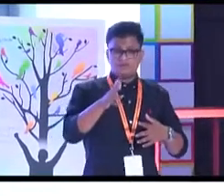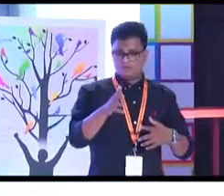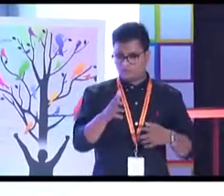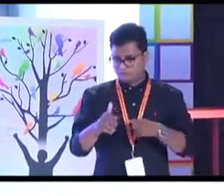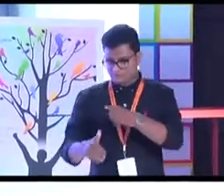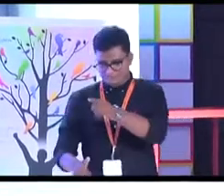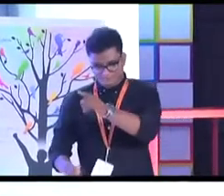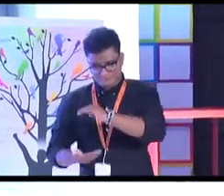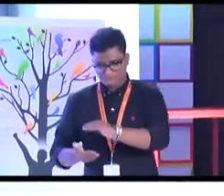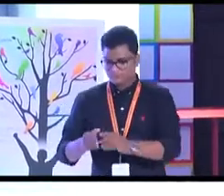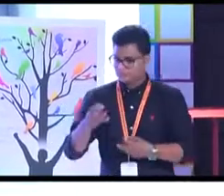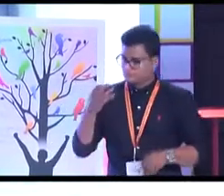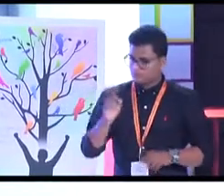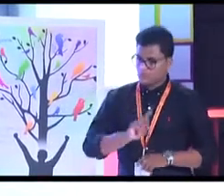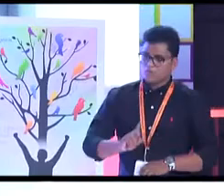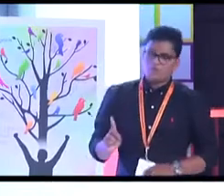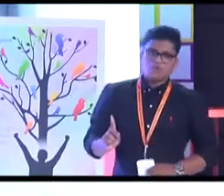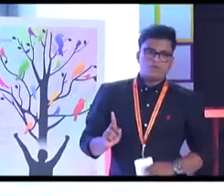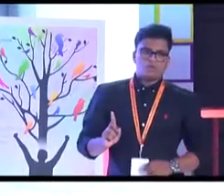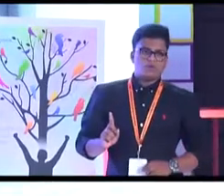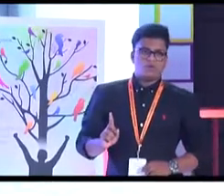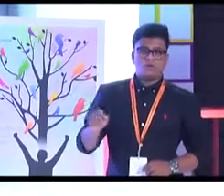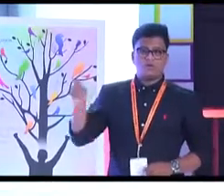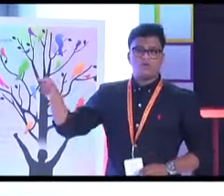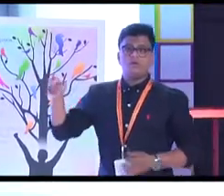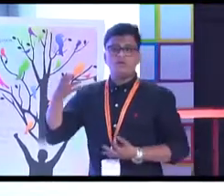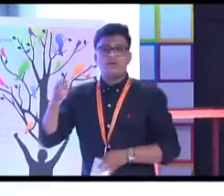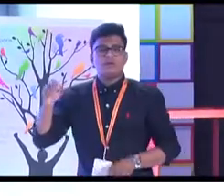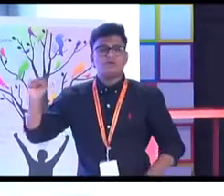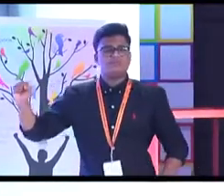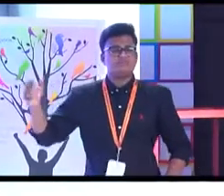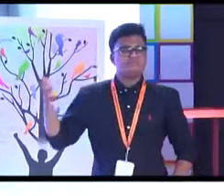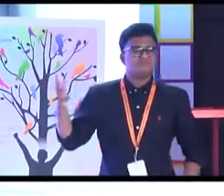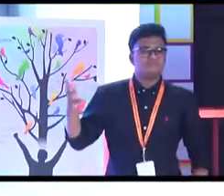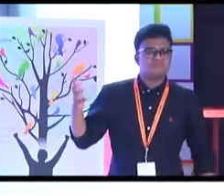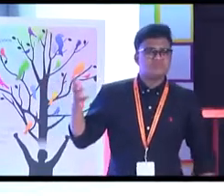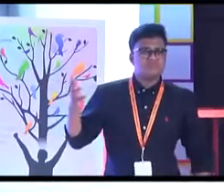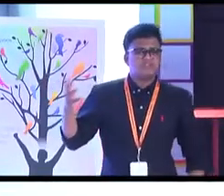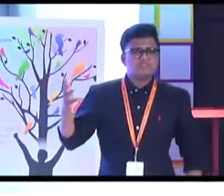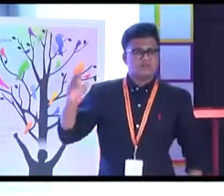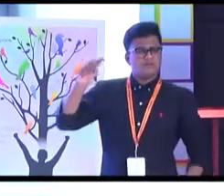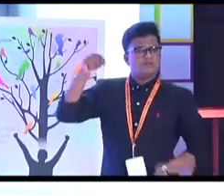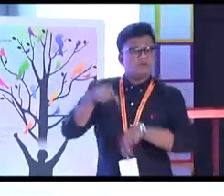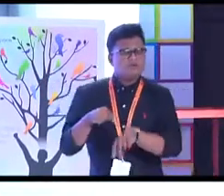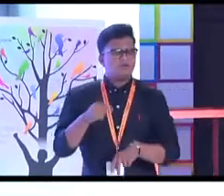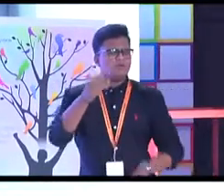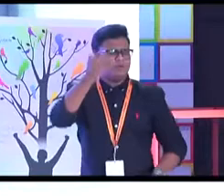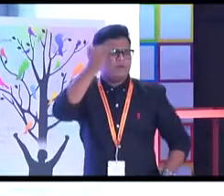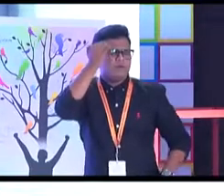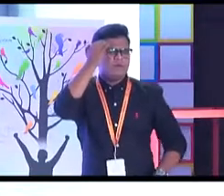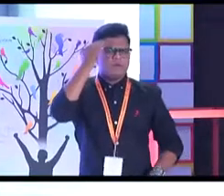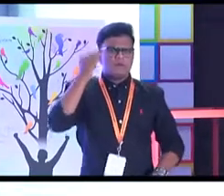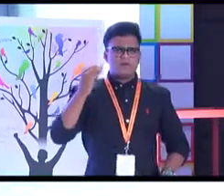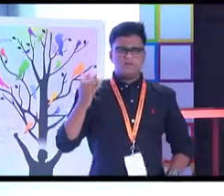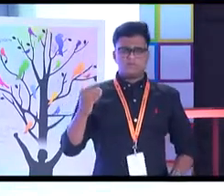dance, because dancing is not for him. That's the first time I come to know that